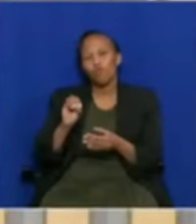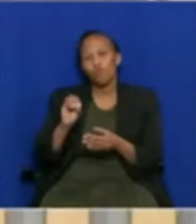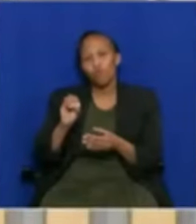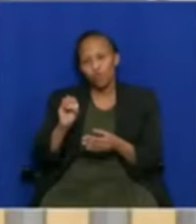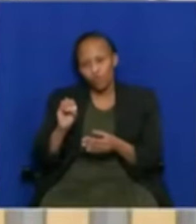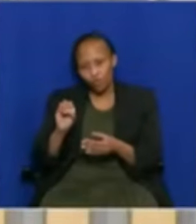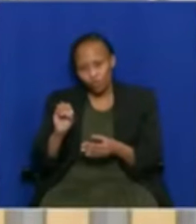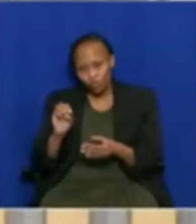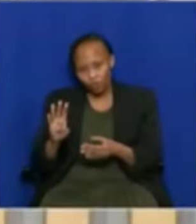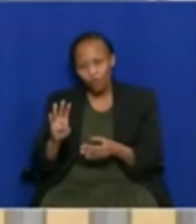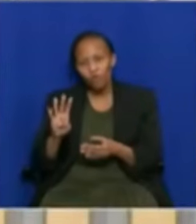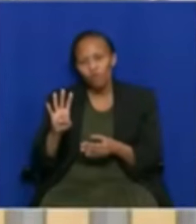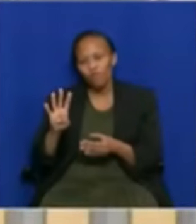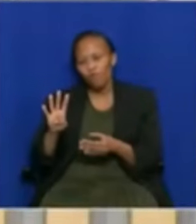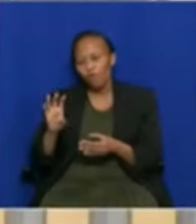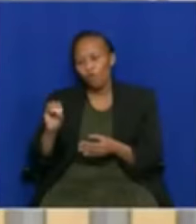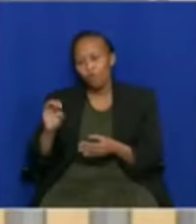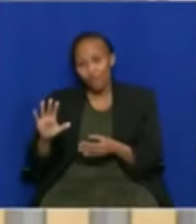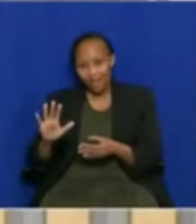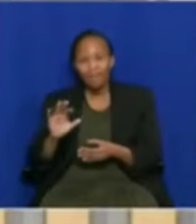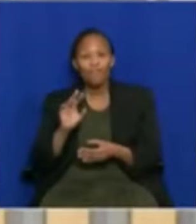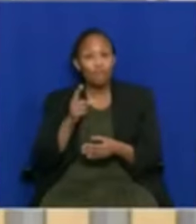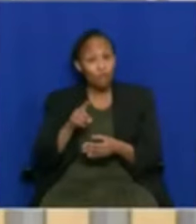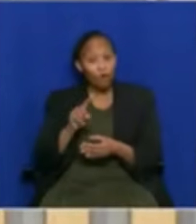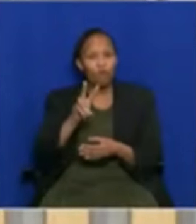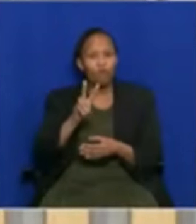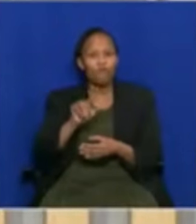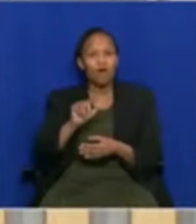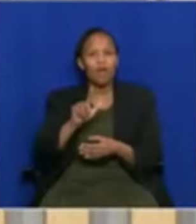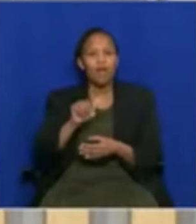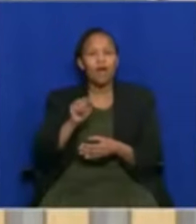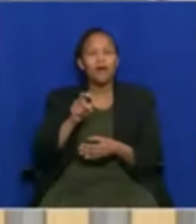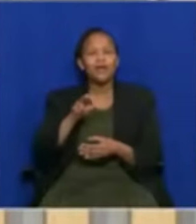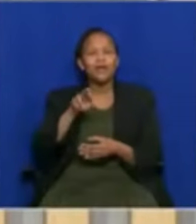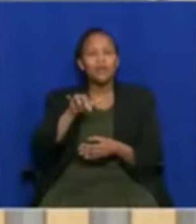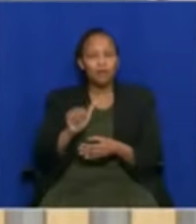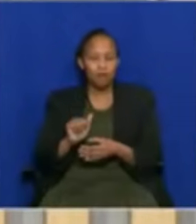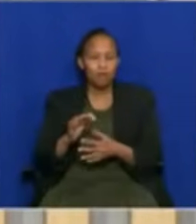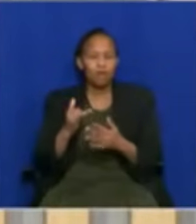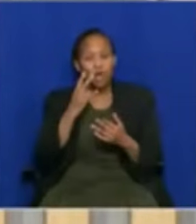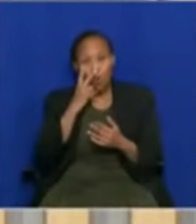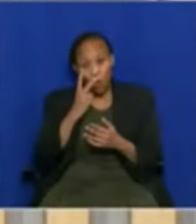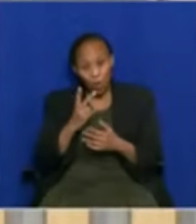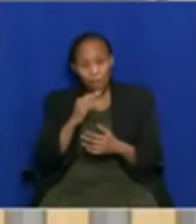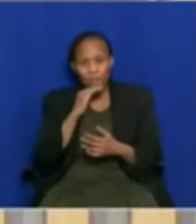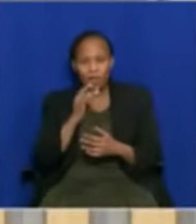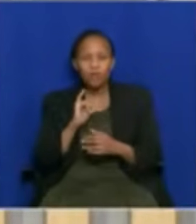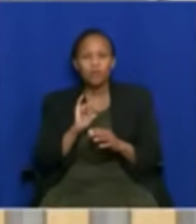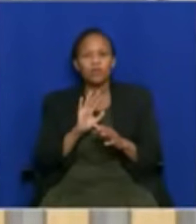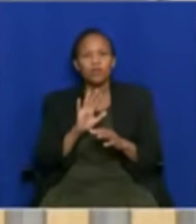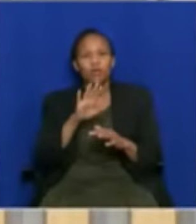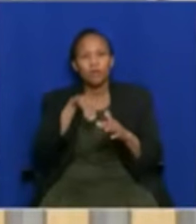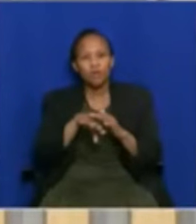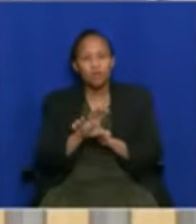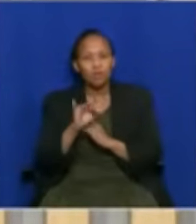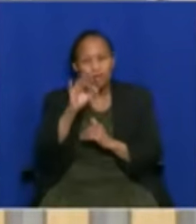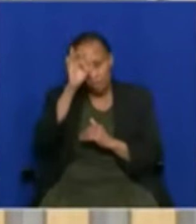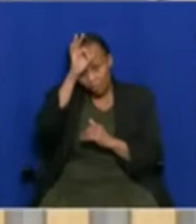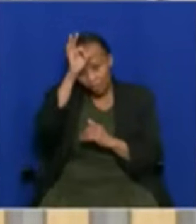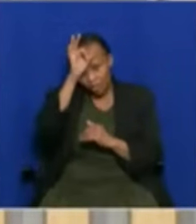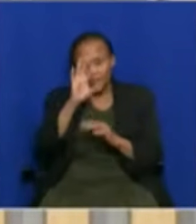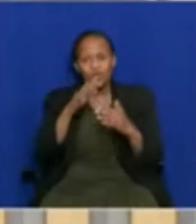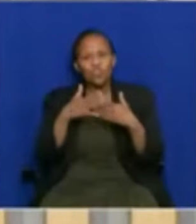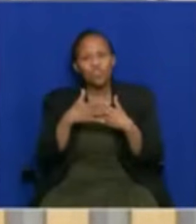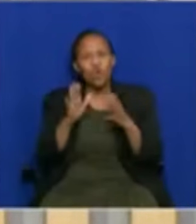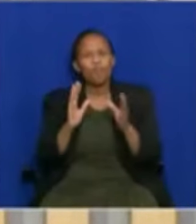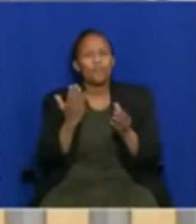It's from the way we look at it, is that he went to a station and he opened those dockets there, but they were in a different